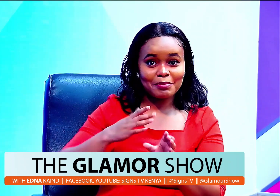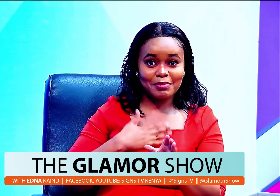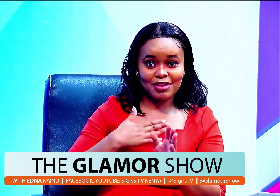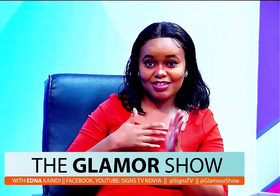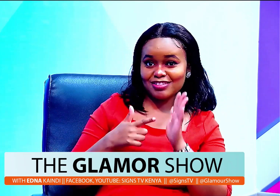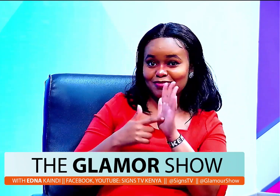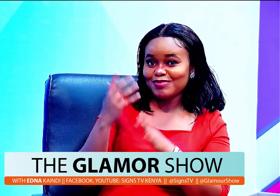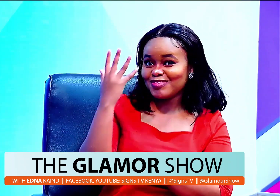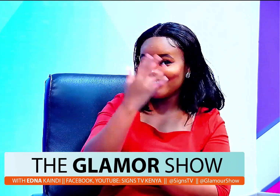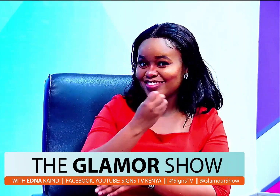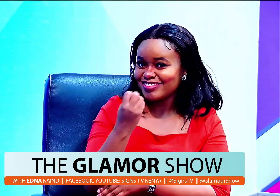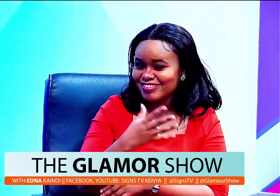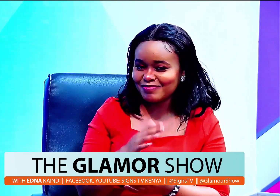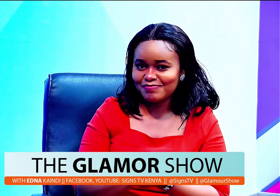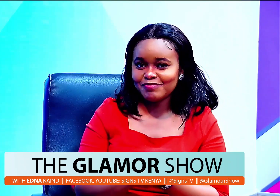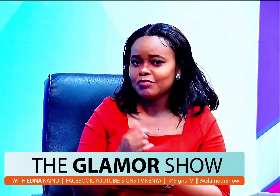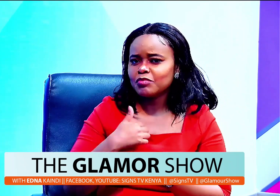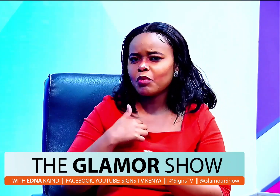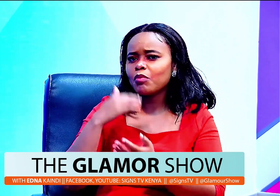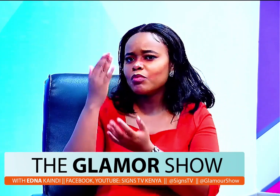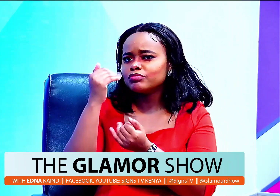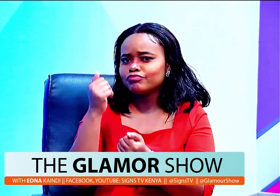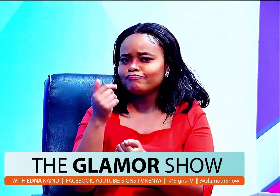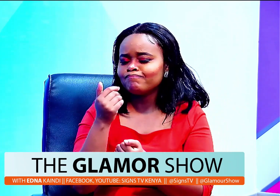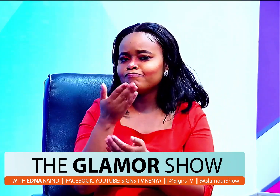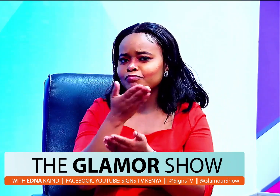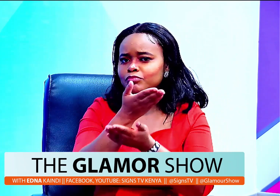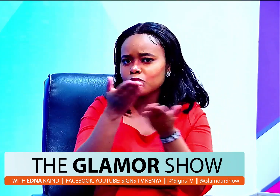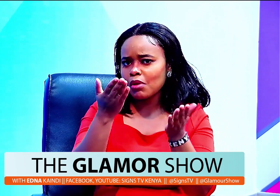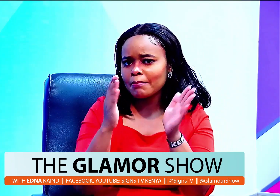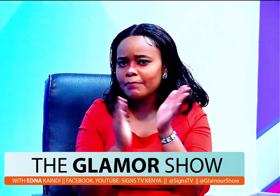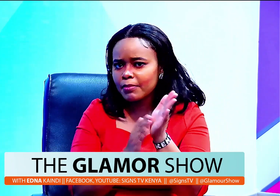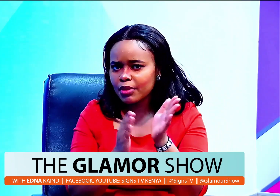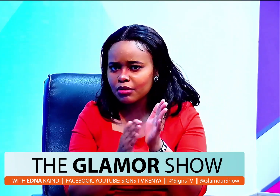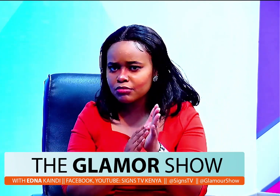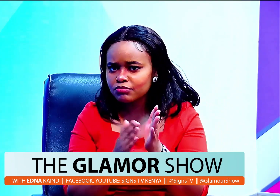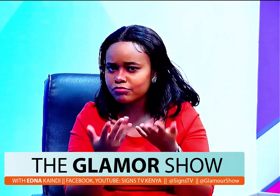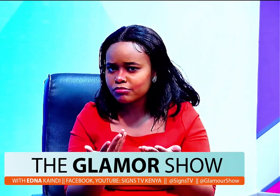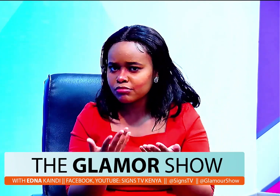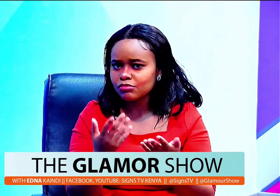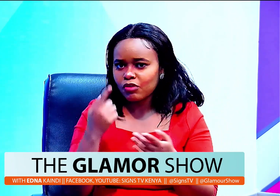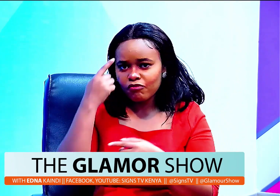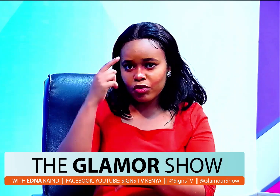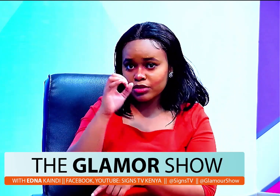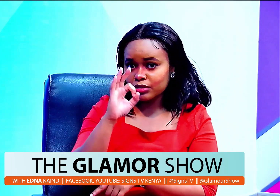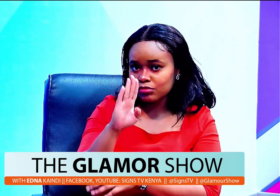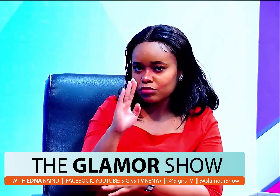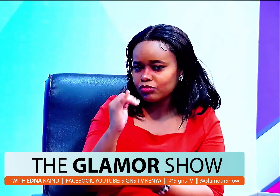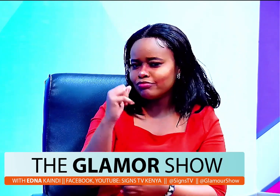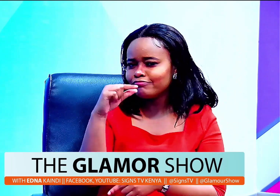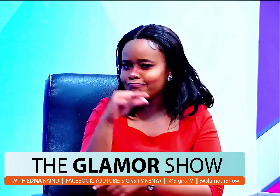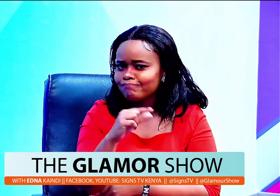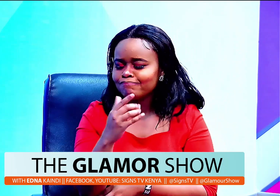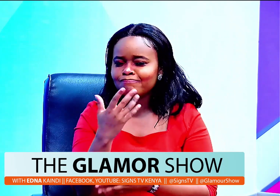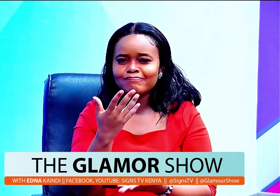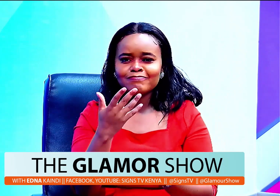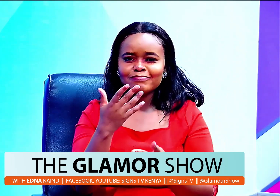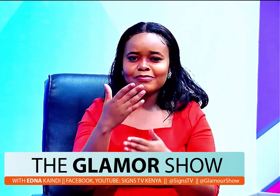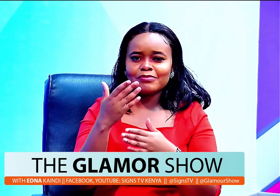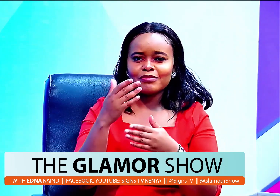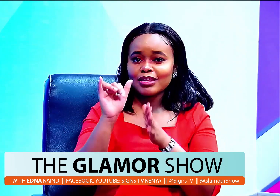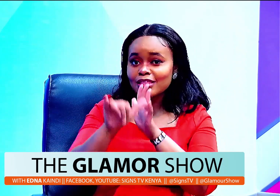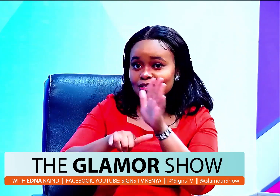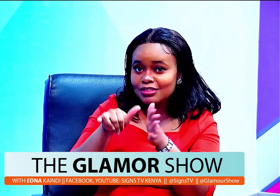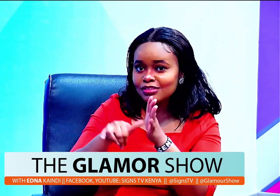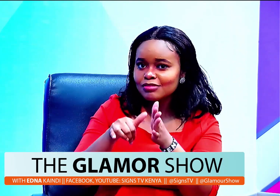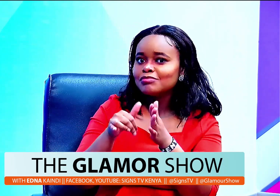show, the Glamour Show, and I hope that you comment, like,